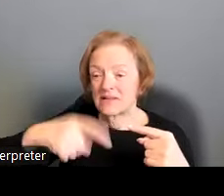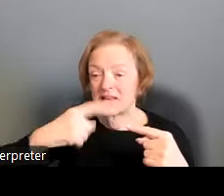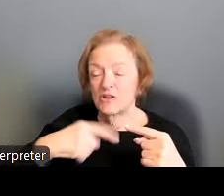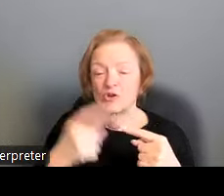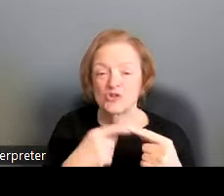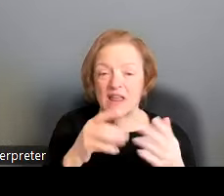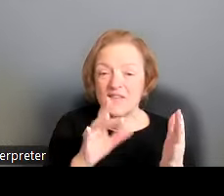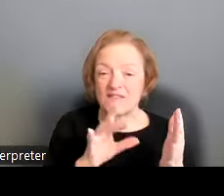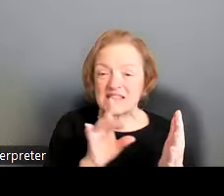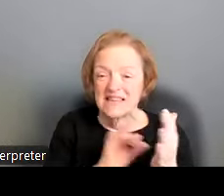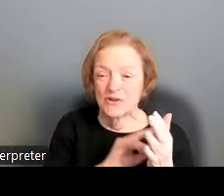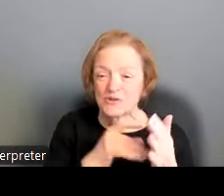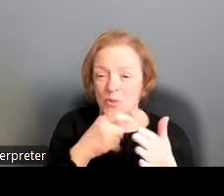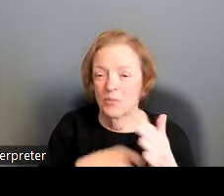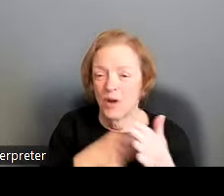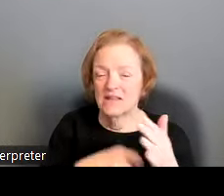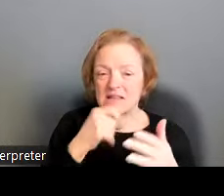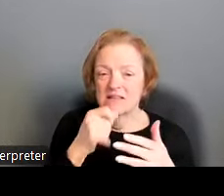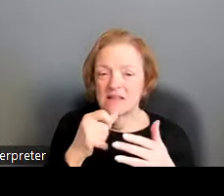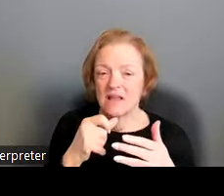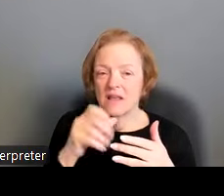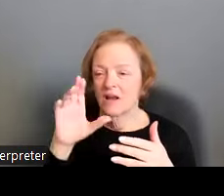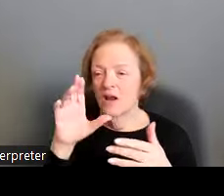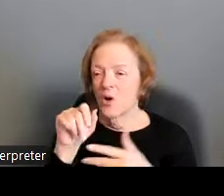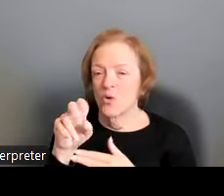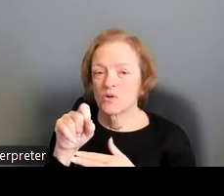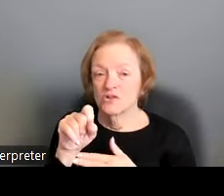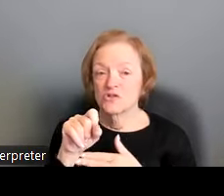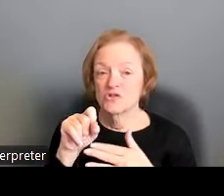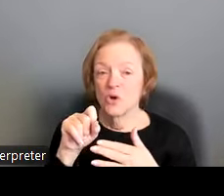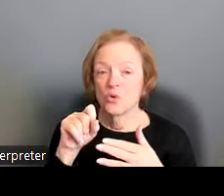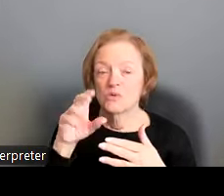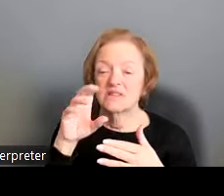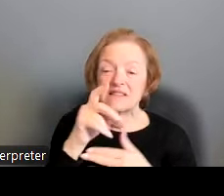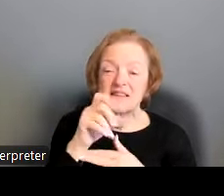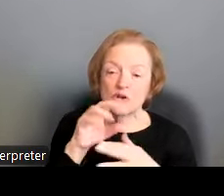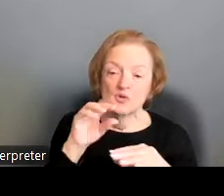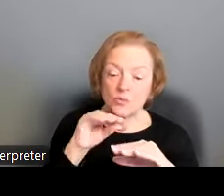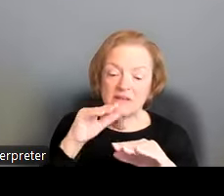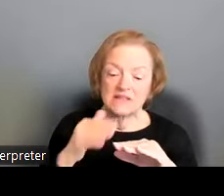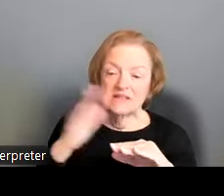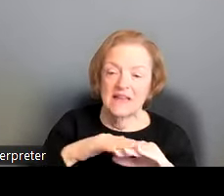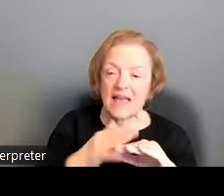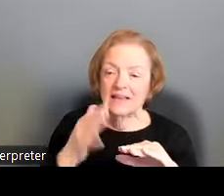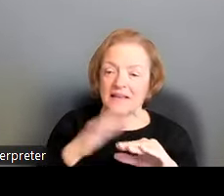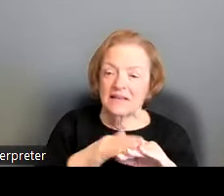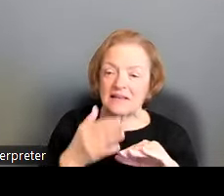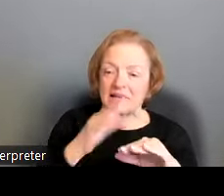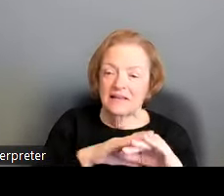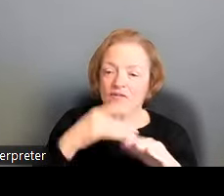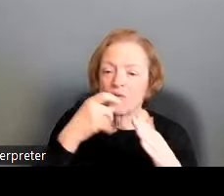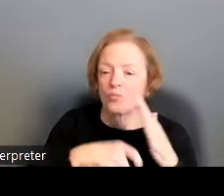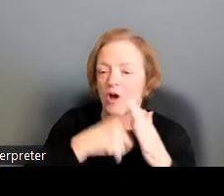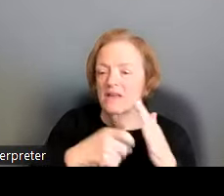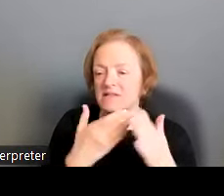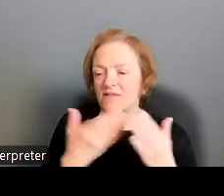them instead of the scan codes. The stickers would be stacked on top of each other as retailers tried to stay up with price